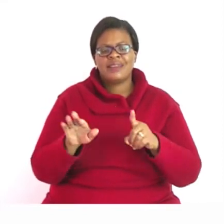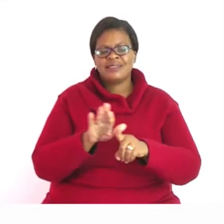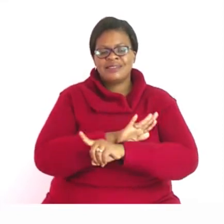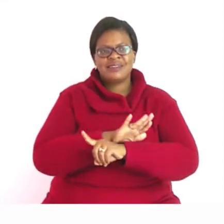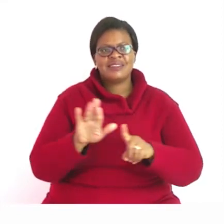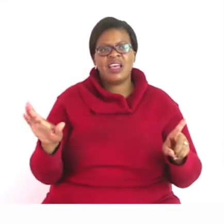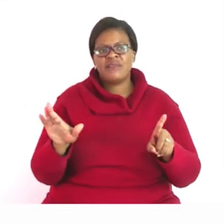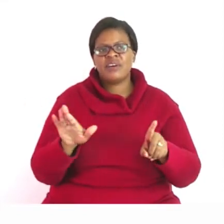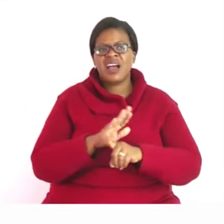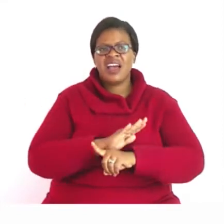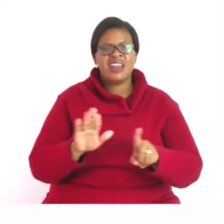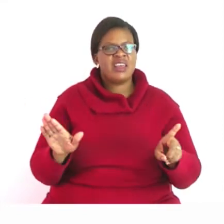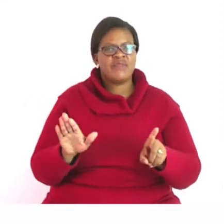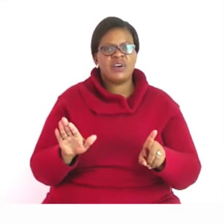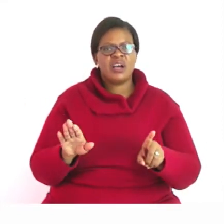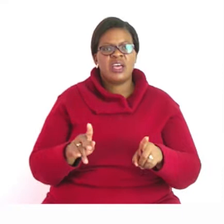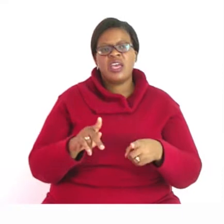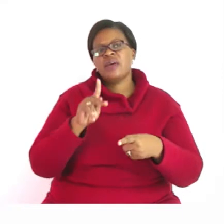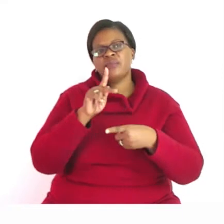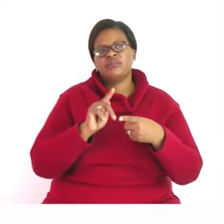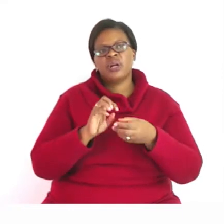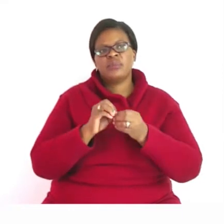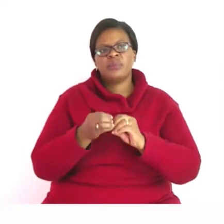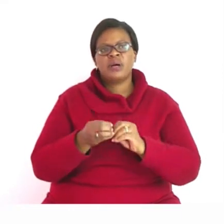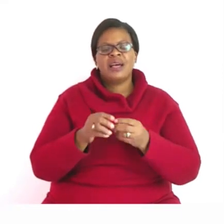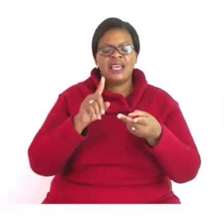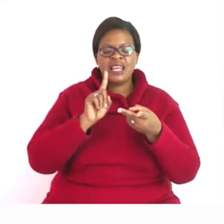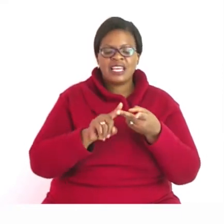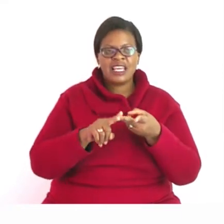a prime number and is never a composite number